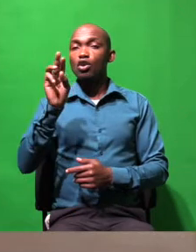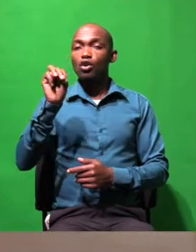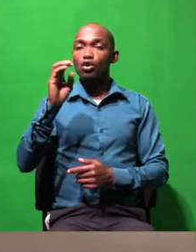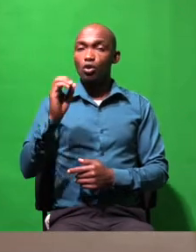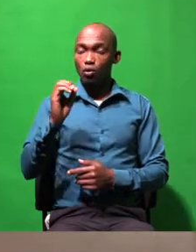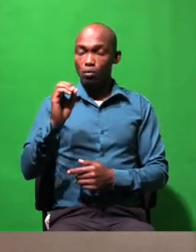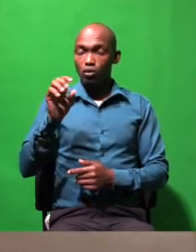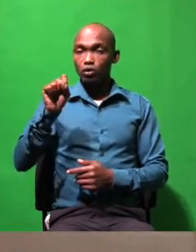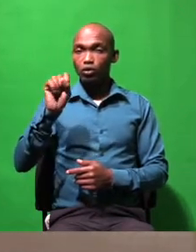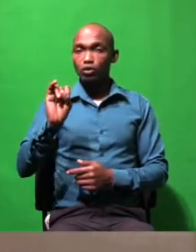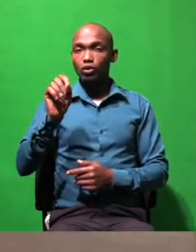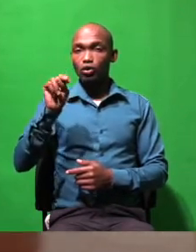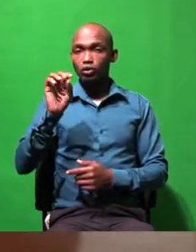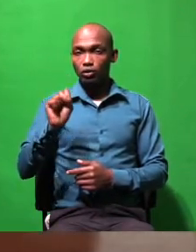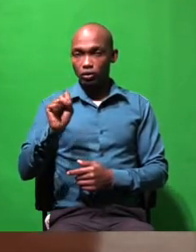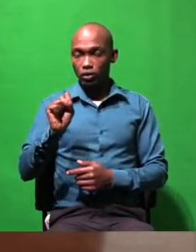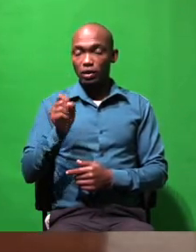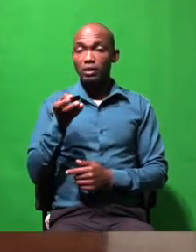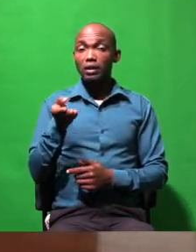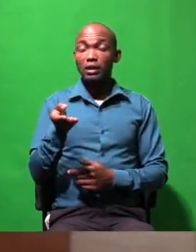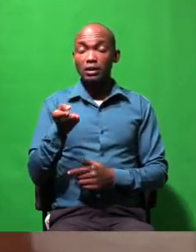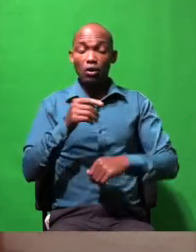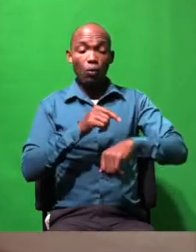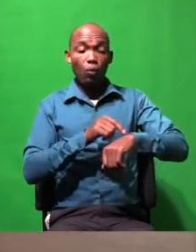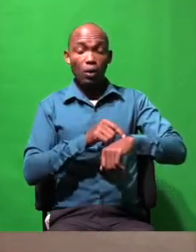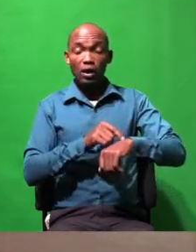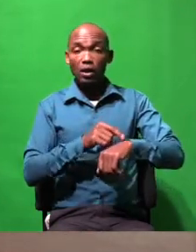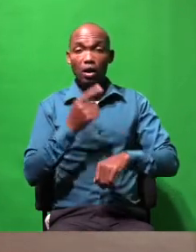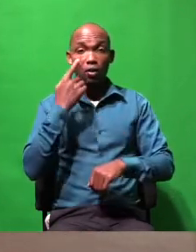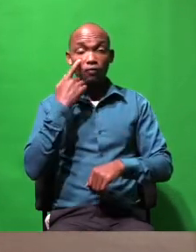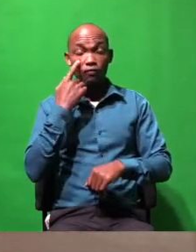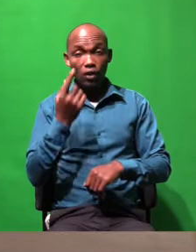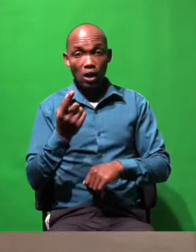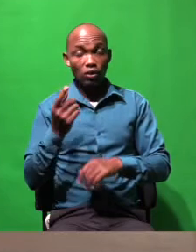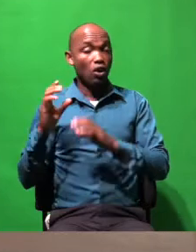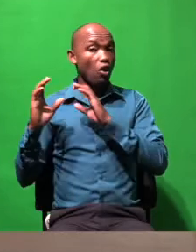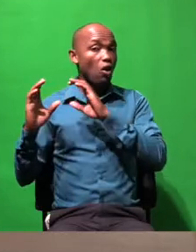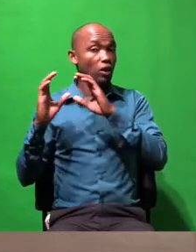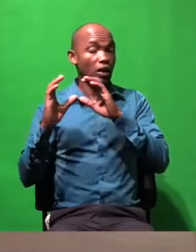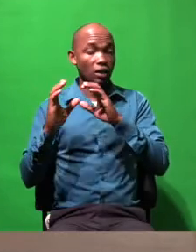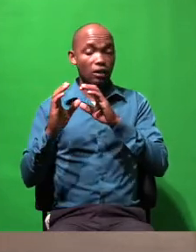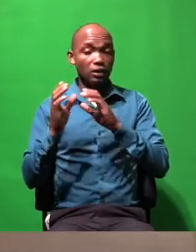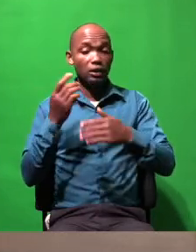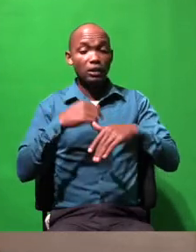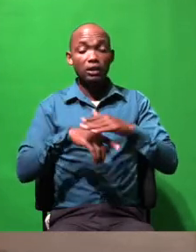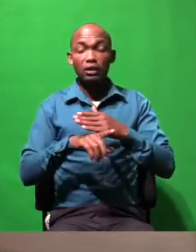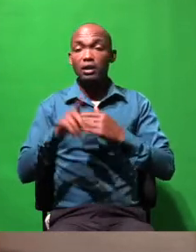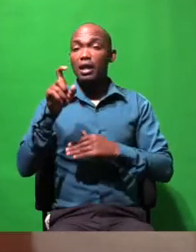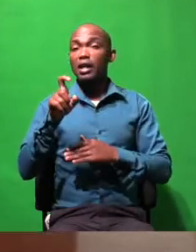what the effect of sex-linked gene when are found or when are carried on